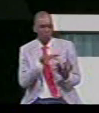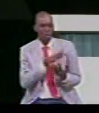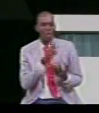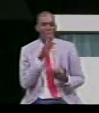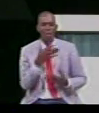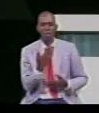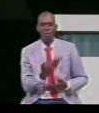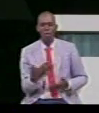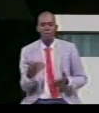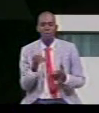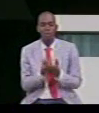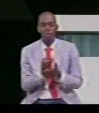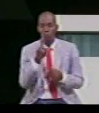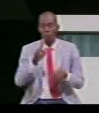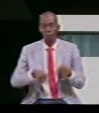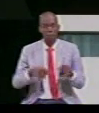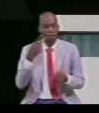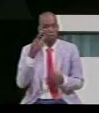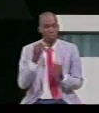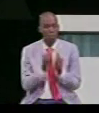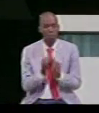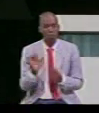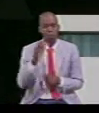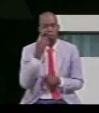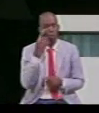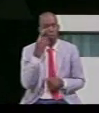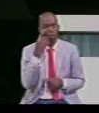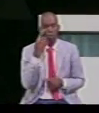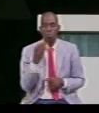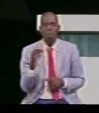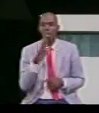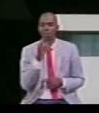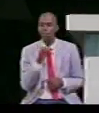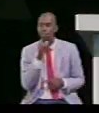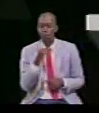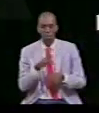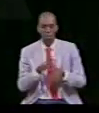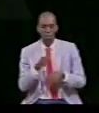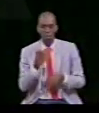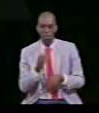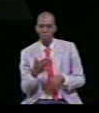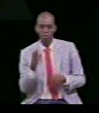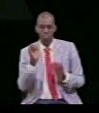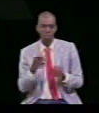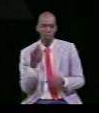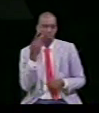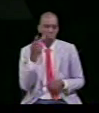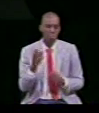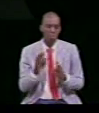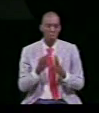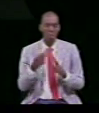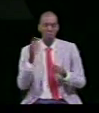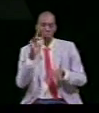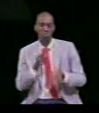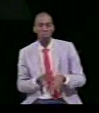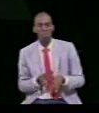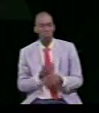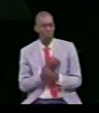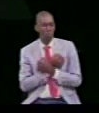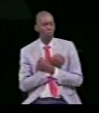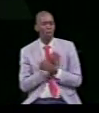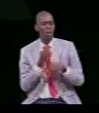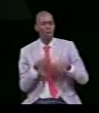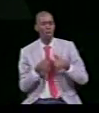not tangible. They're not physical. They're not natural. Love, how do I